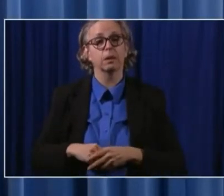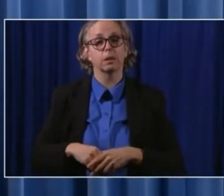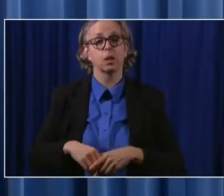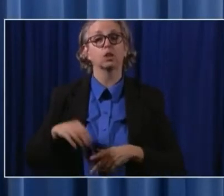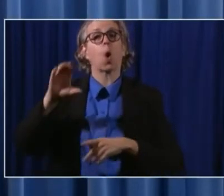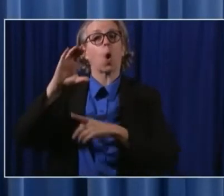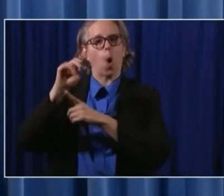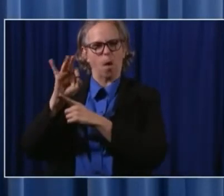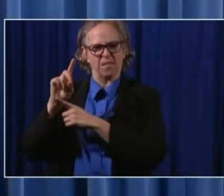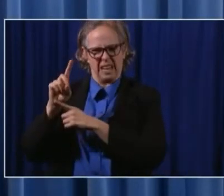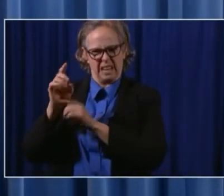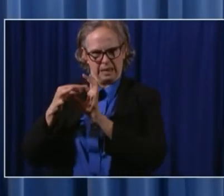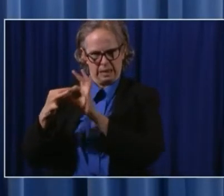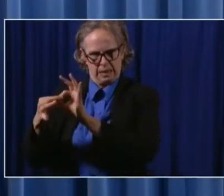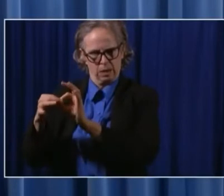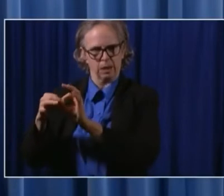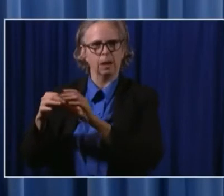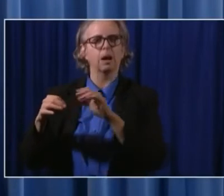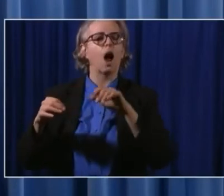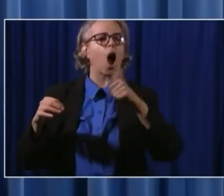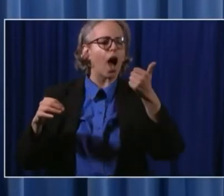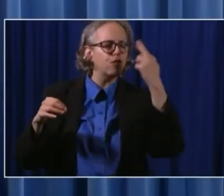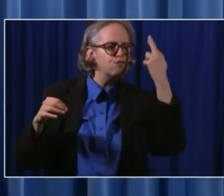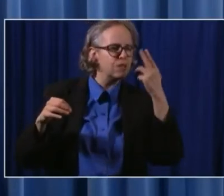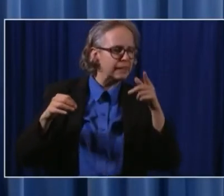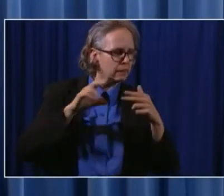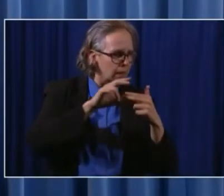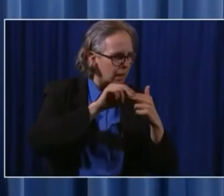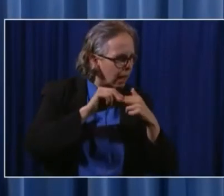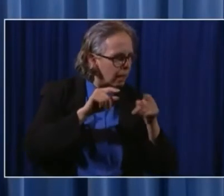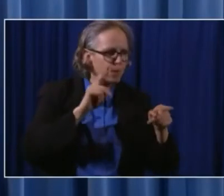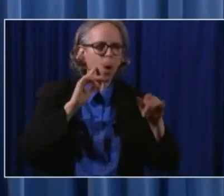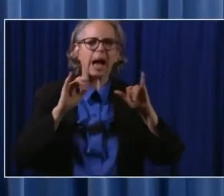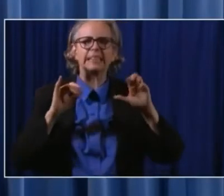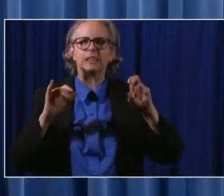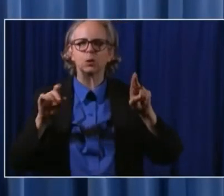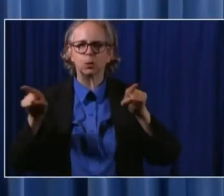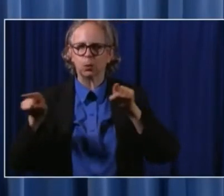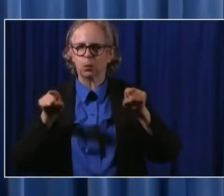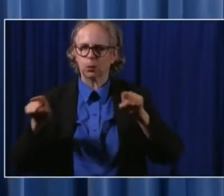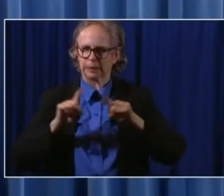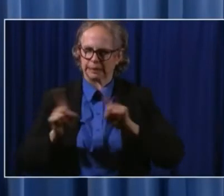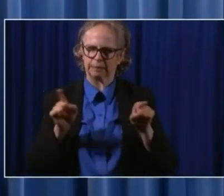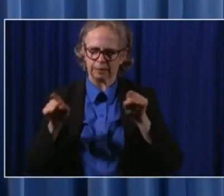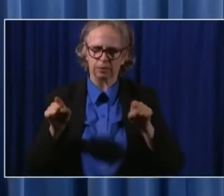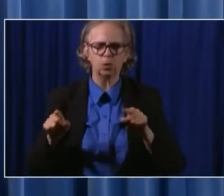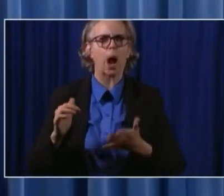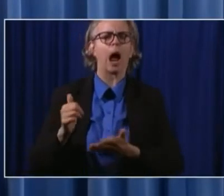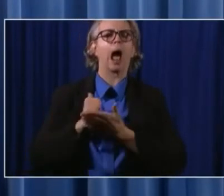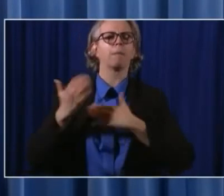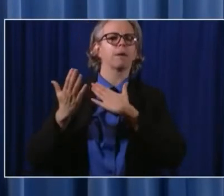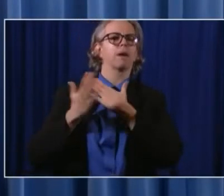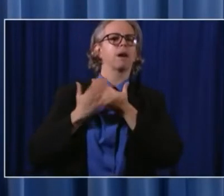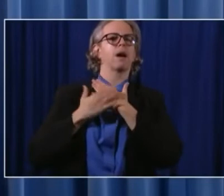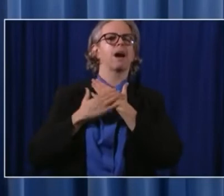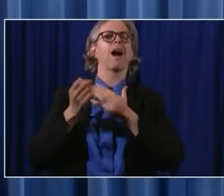capturing developments in ICU utilization related to COVID-19 and